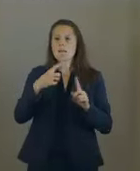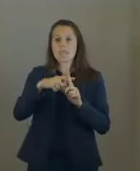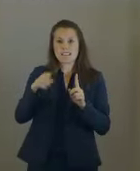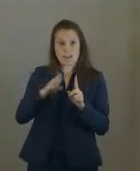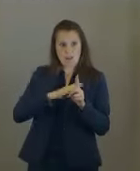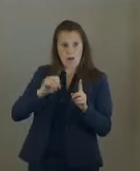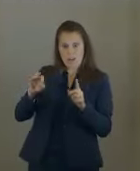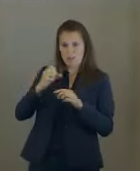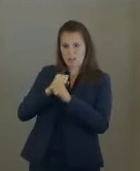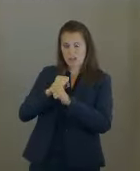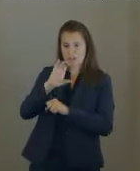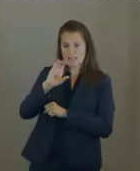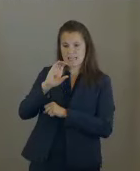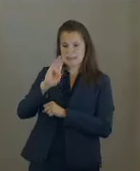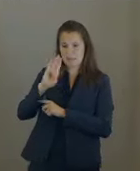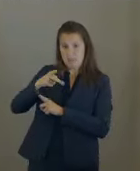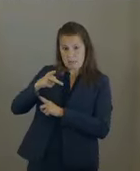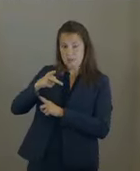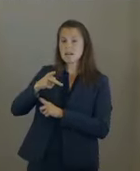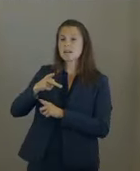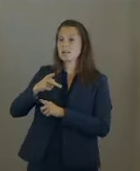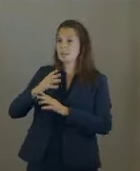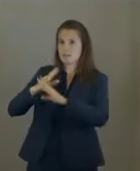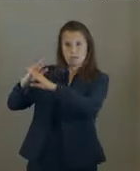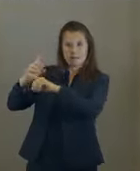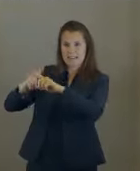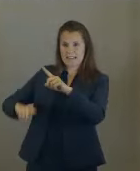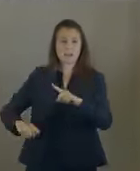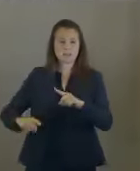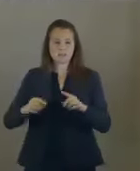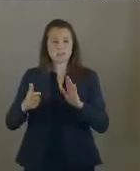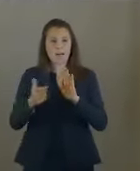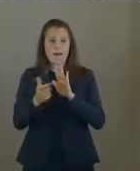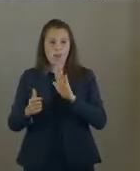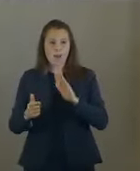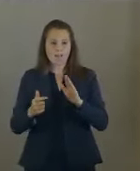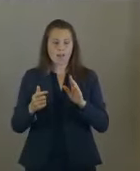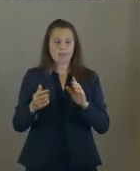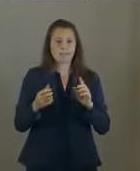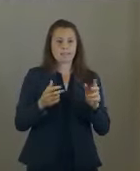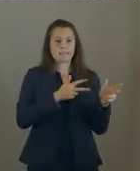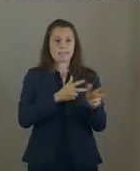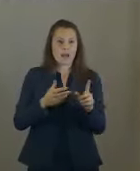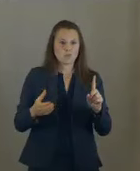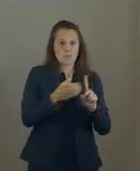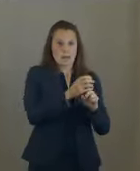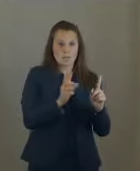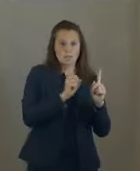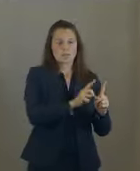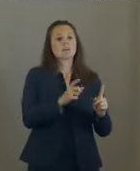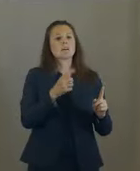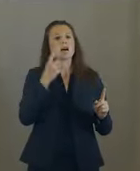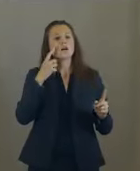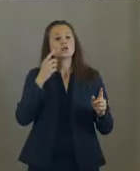Protection, CBP, from engaging in unlawful stops of Los Angeles residents during